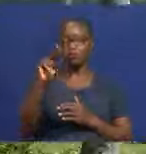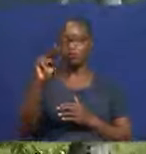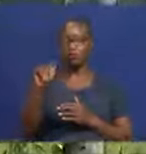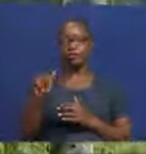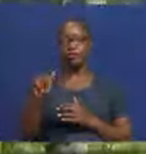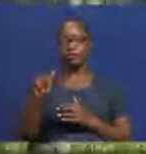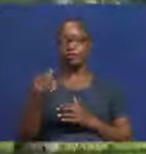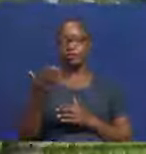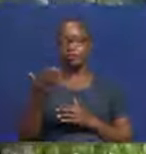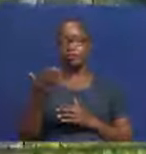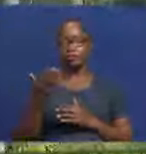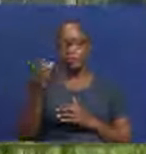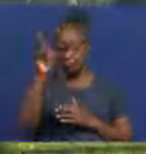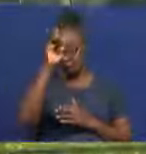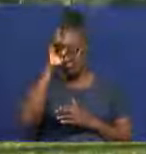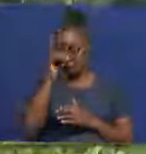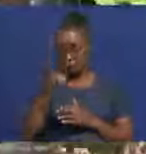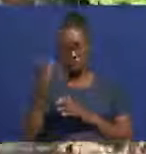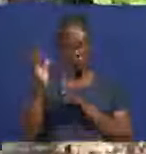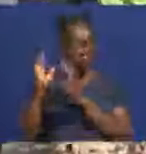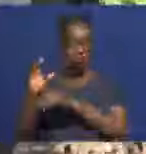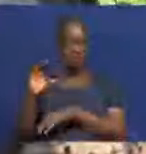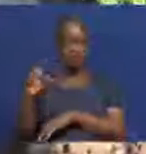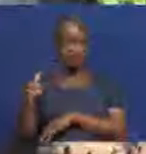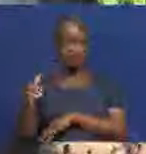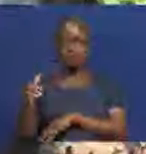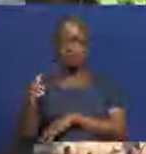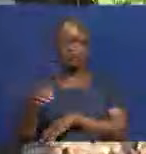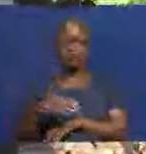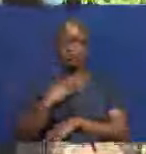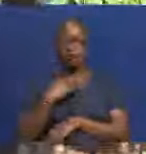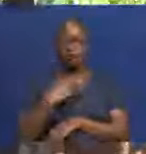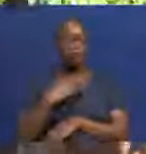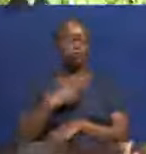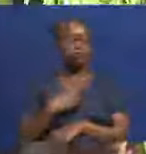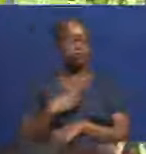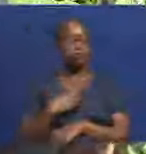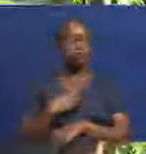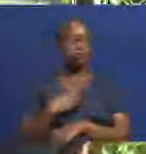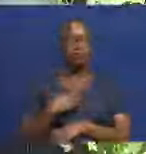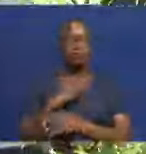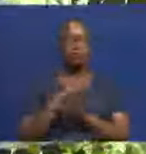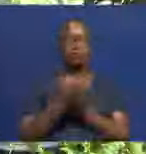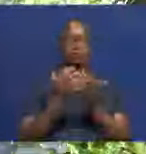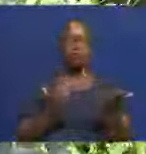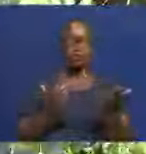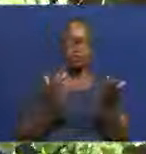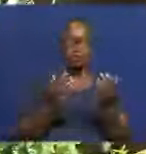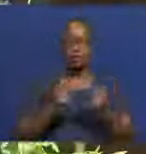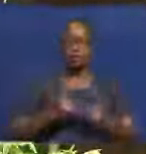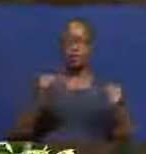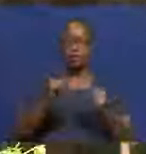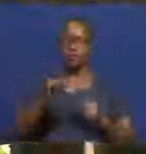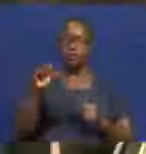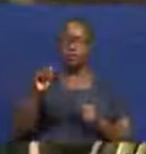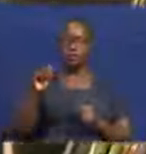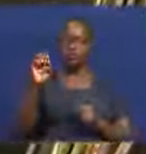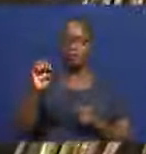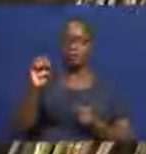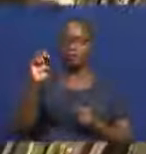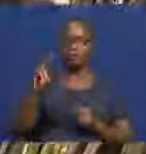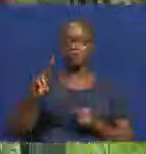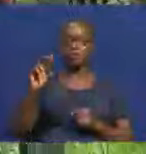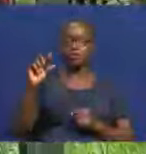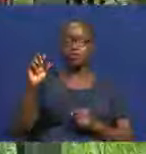We are in Chilulu, Kilifi County, to visit one retired military officer, Senior Sergeant Anthony Chengo, at